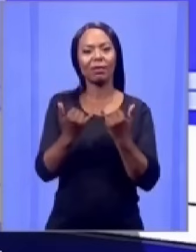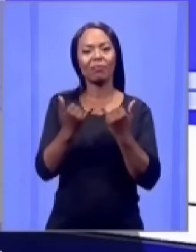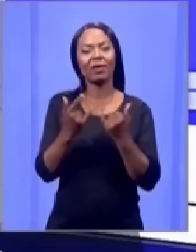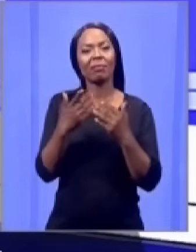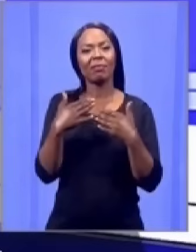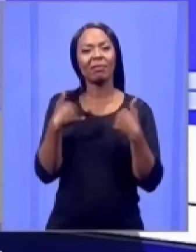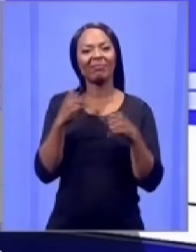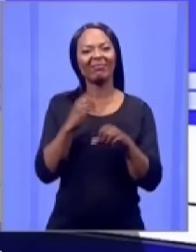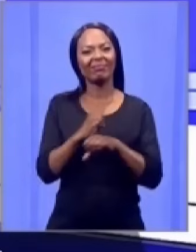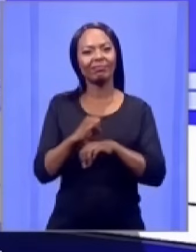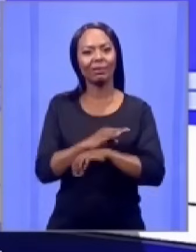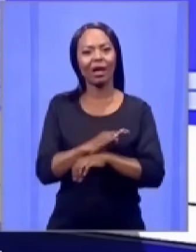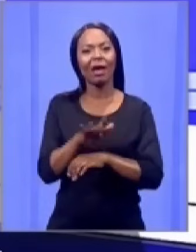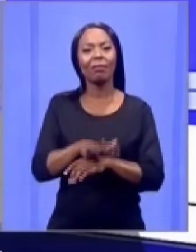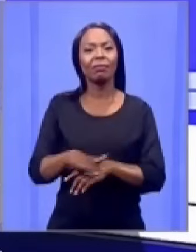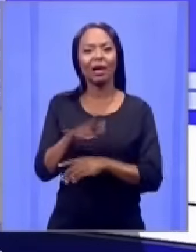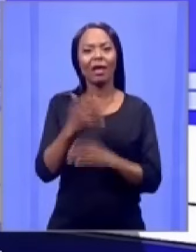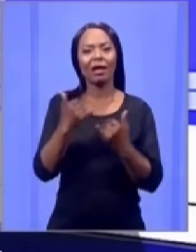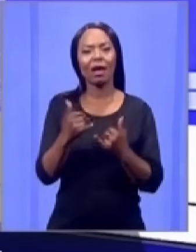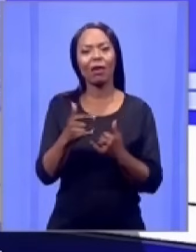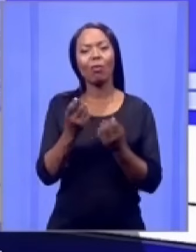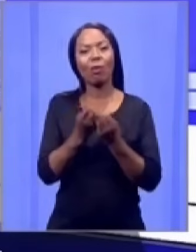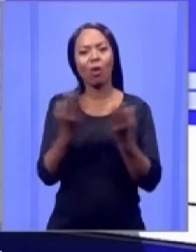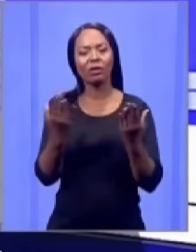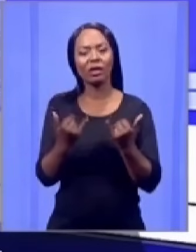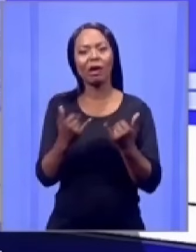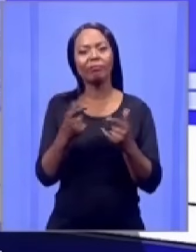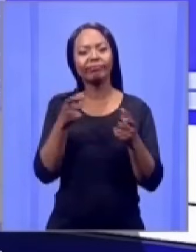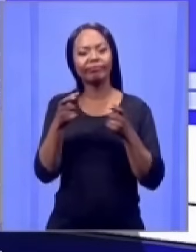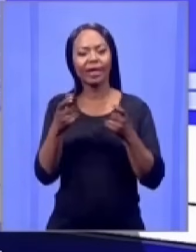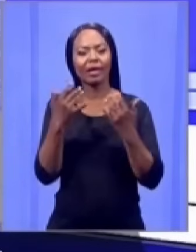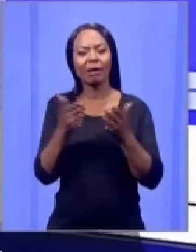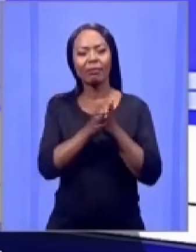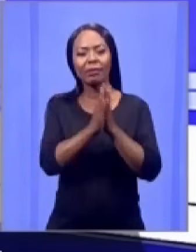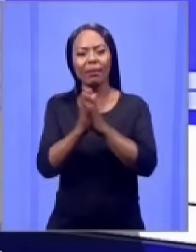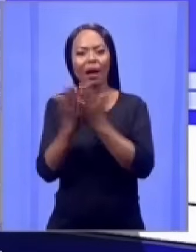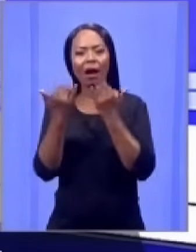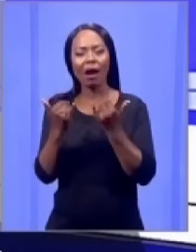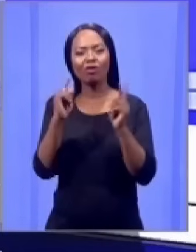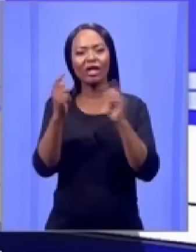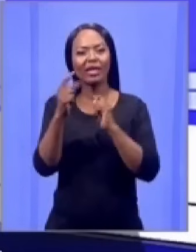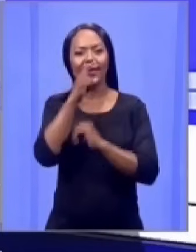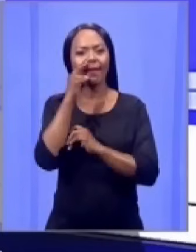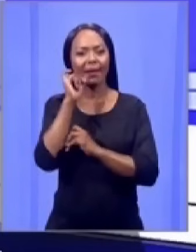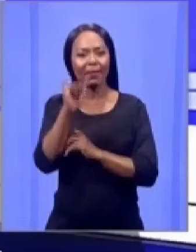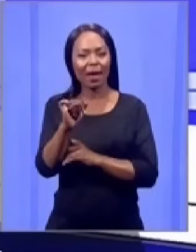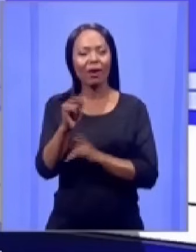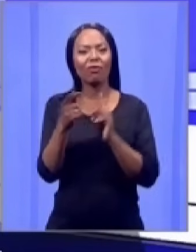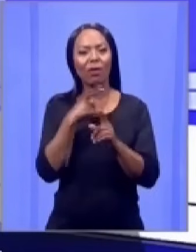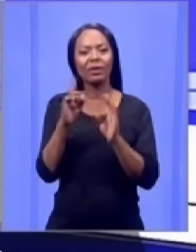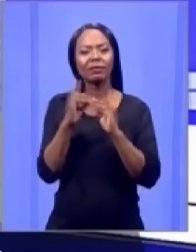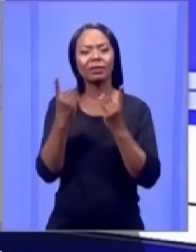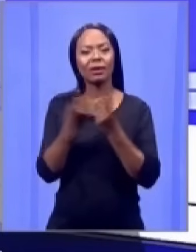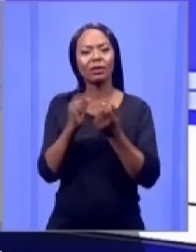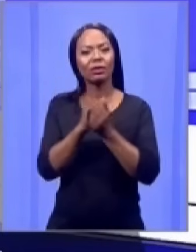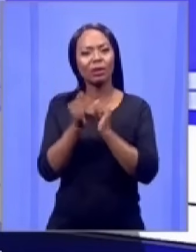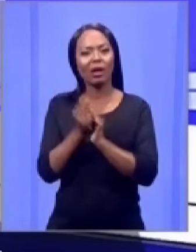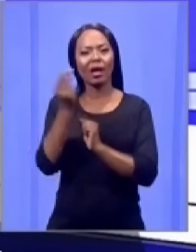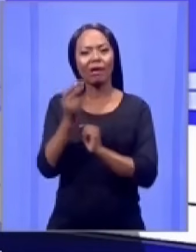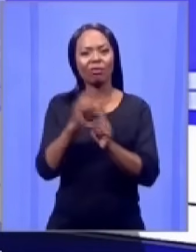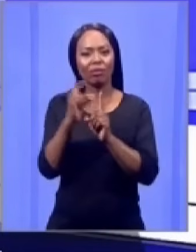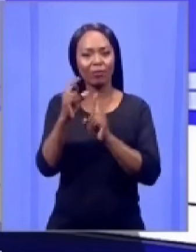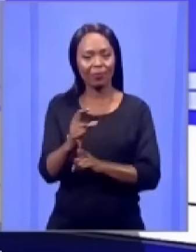lekgotla la naha la theo ya mabitso mosebetsi wa tsona ke ho potlakela dikopo tsa ho fetolwa ha mabitso le ho ngodisa mabitso a matjha a